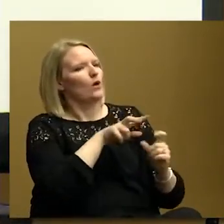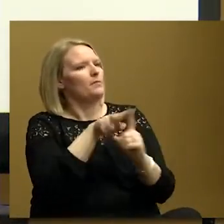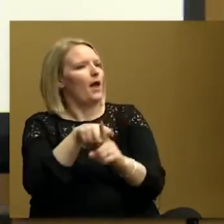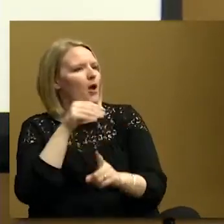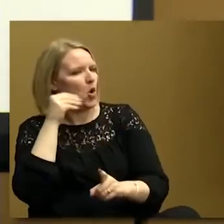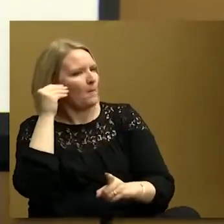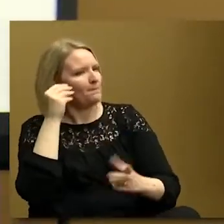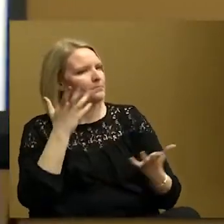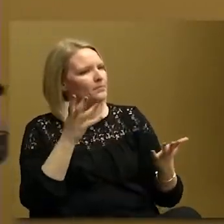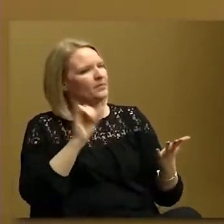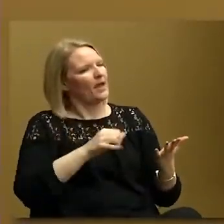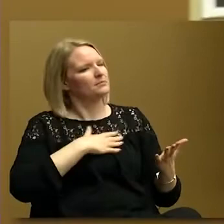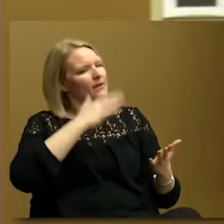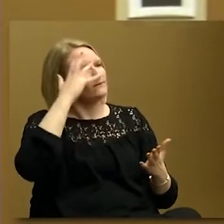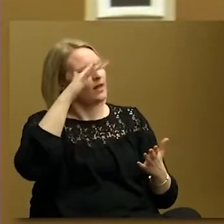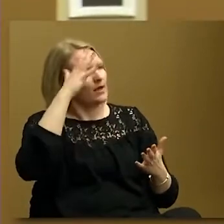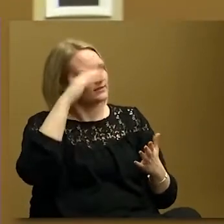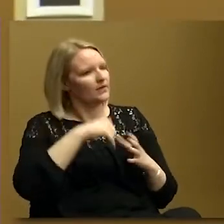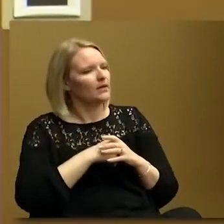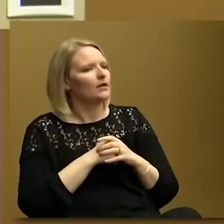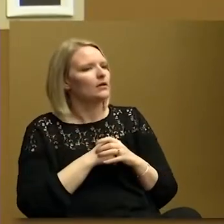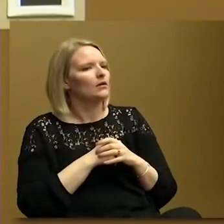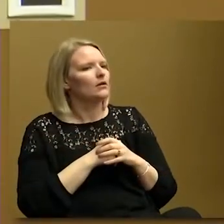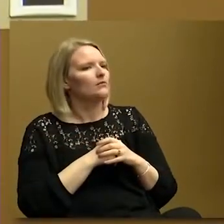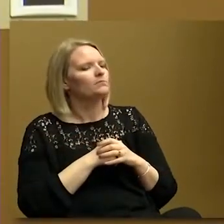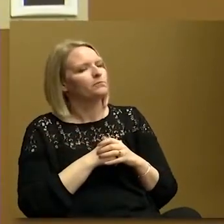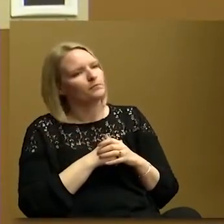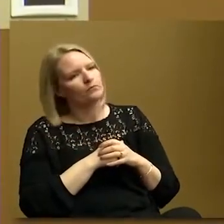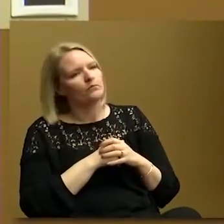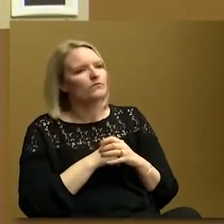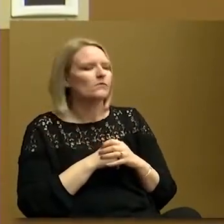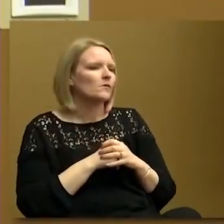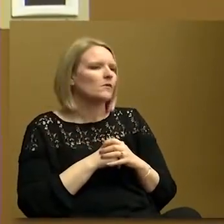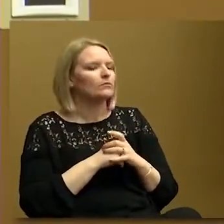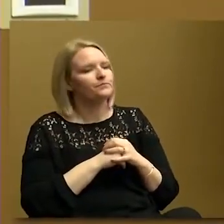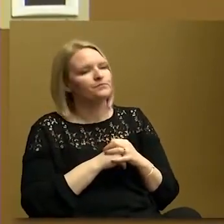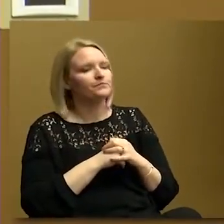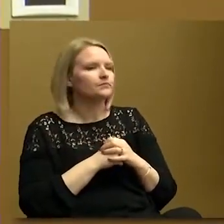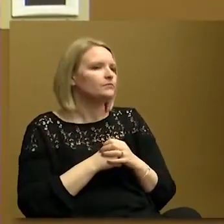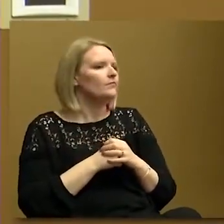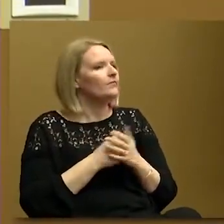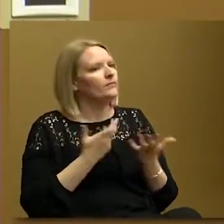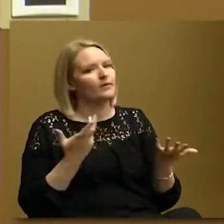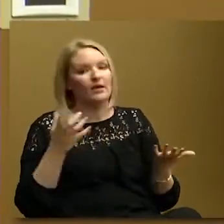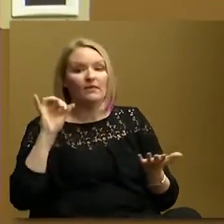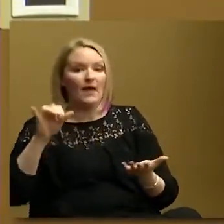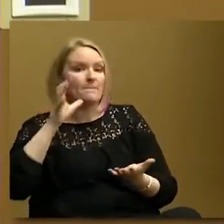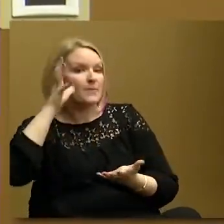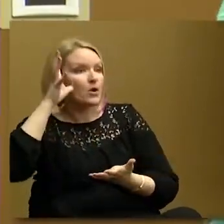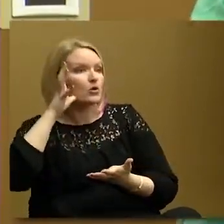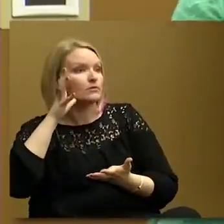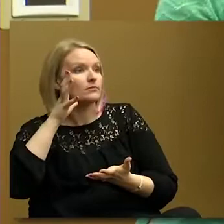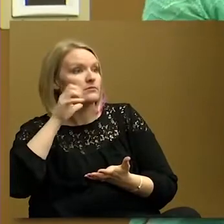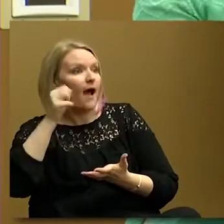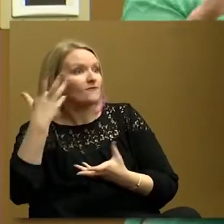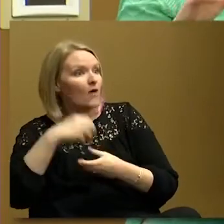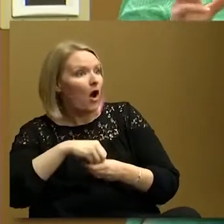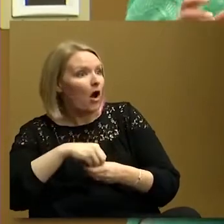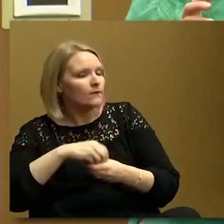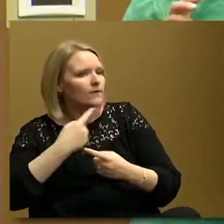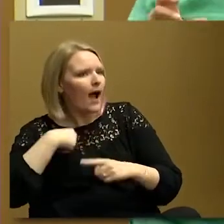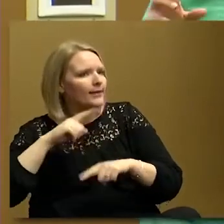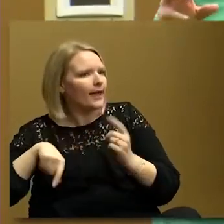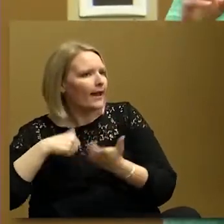was always my philosophy, that I can't be, I can't help that parent, and as I've